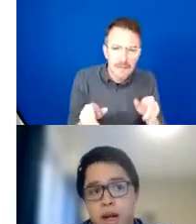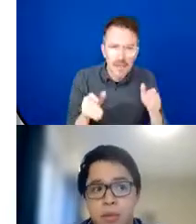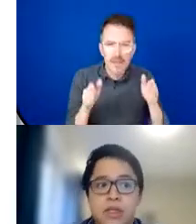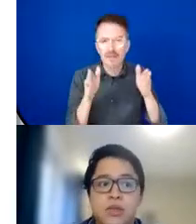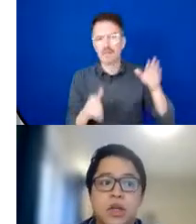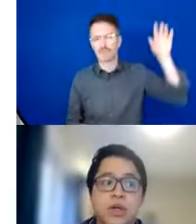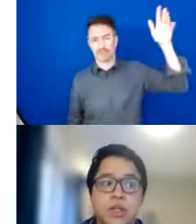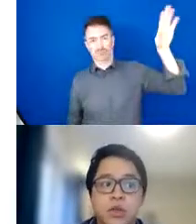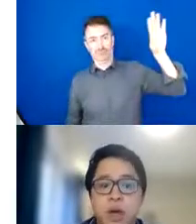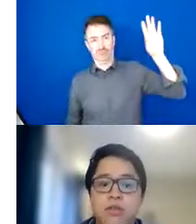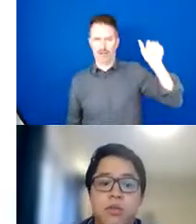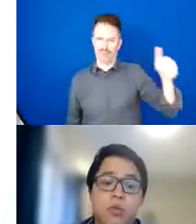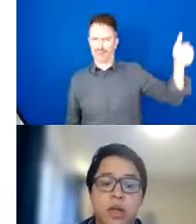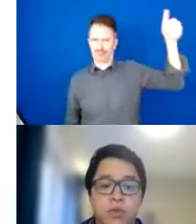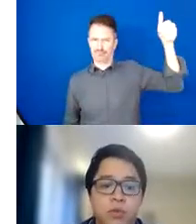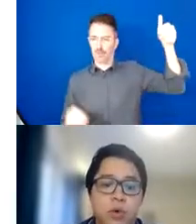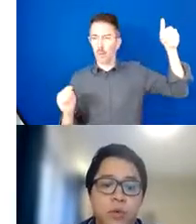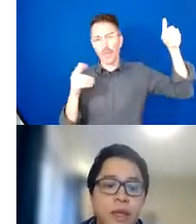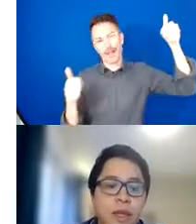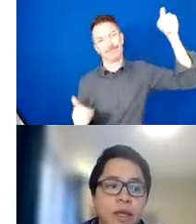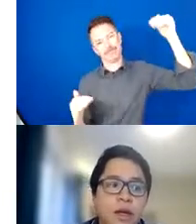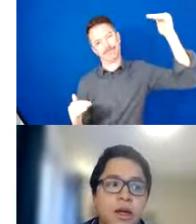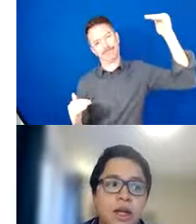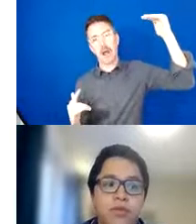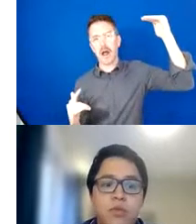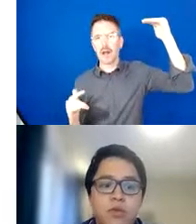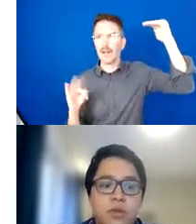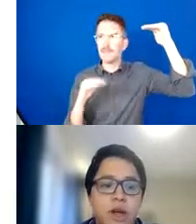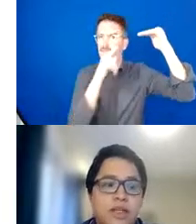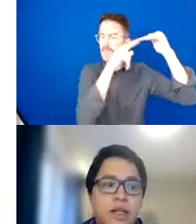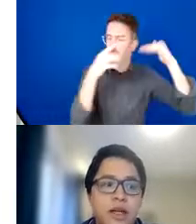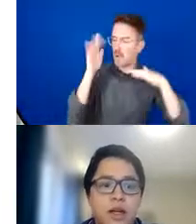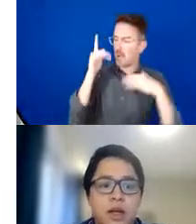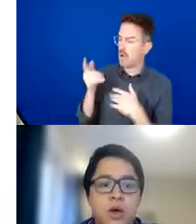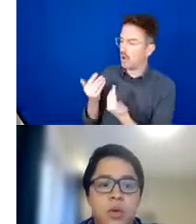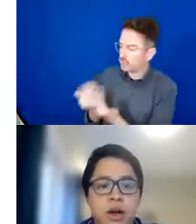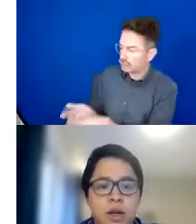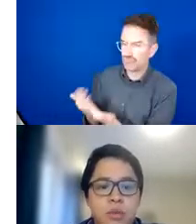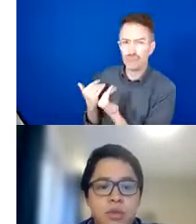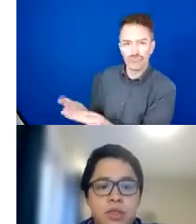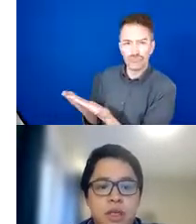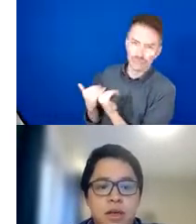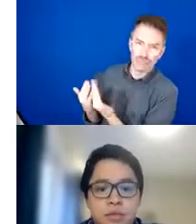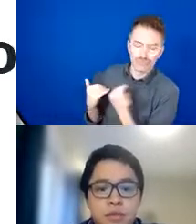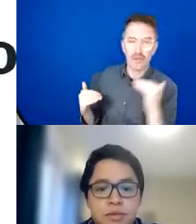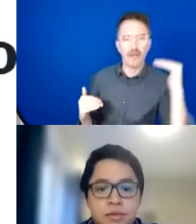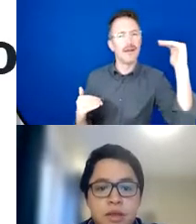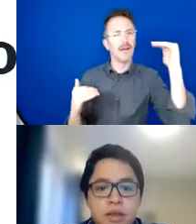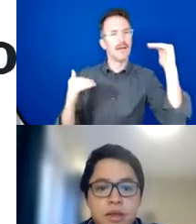power dynamics to increase youth to have a more meaningful role. And if we move to the next slide, we are able to